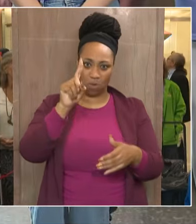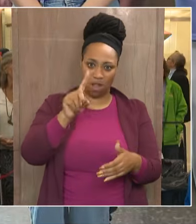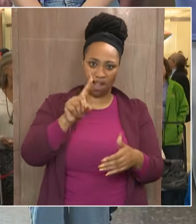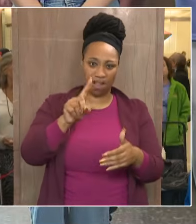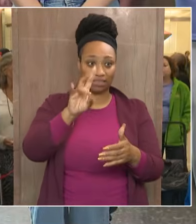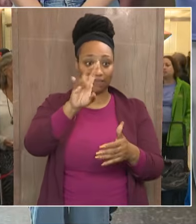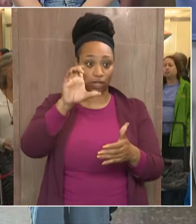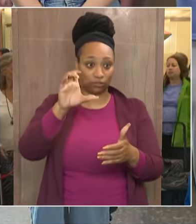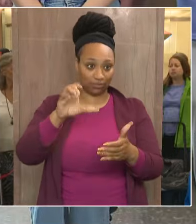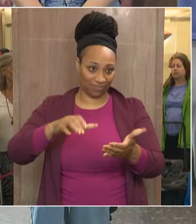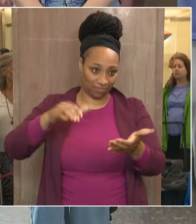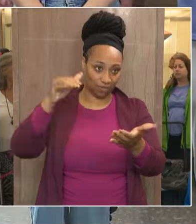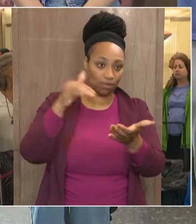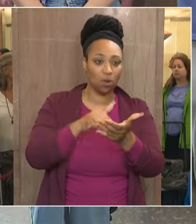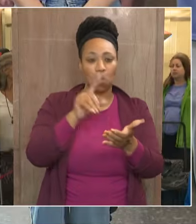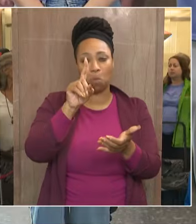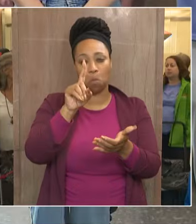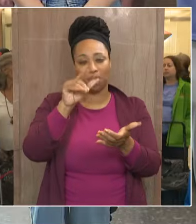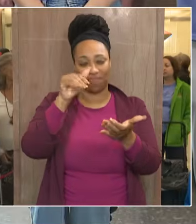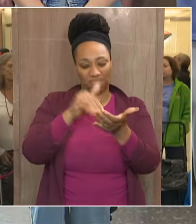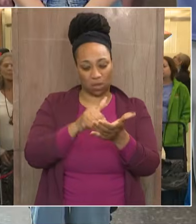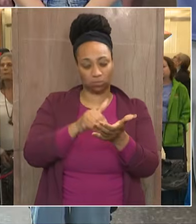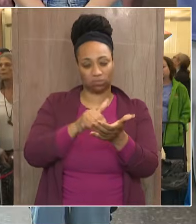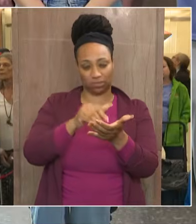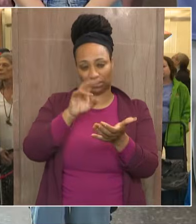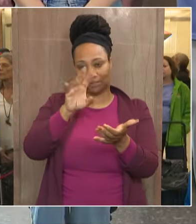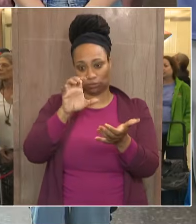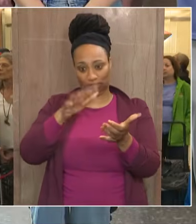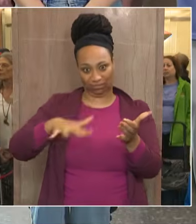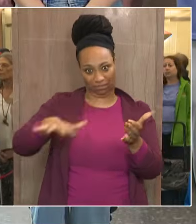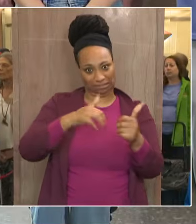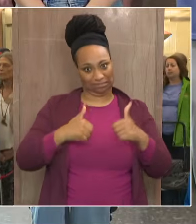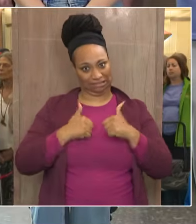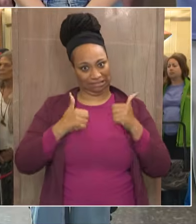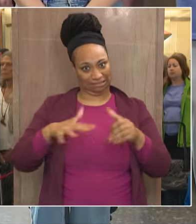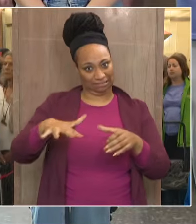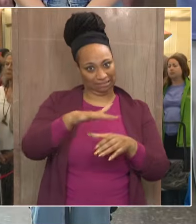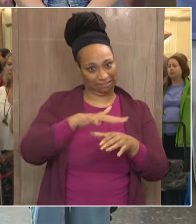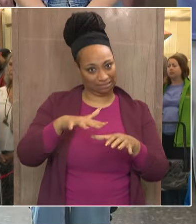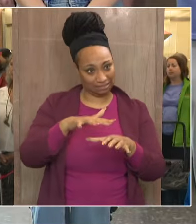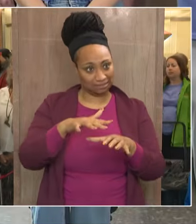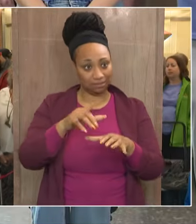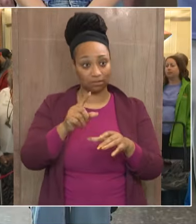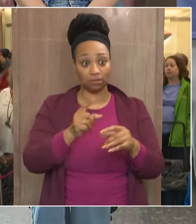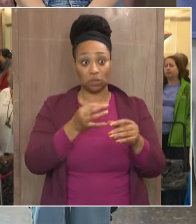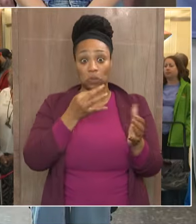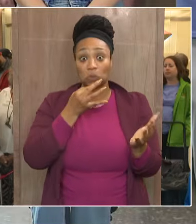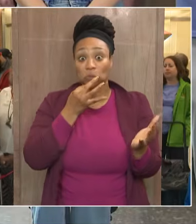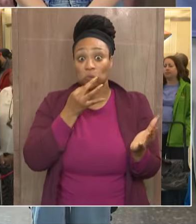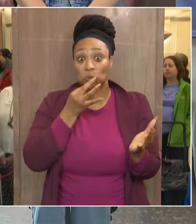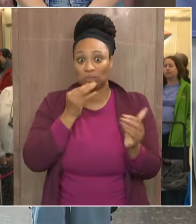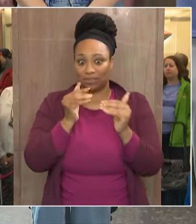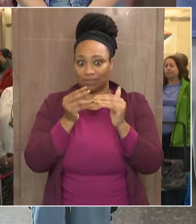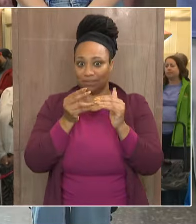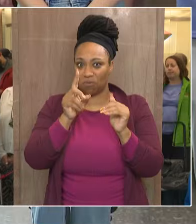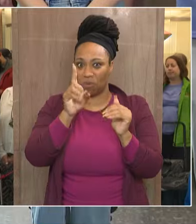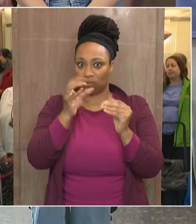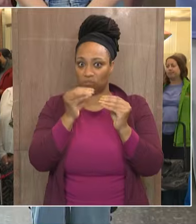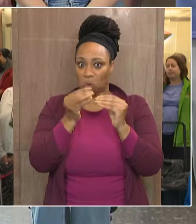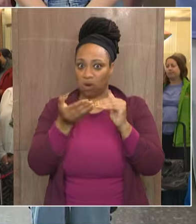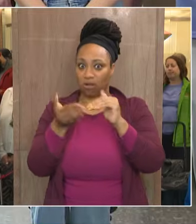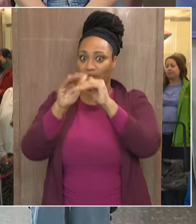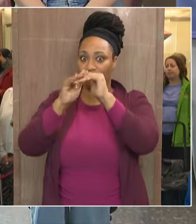future. Also, there are 23,000 people who come in and out as Metro riders every day, and this